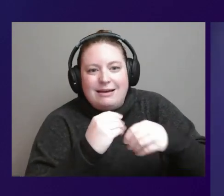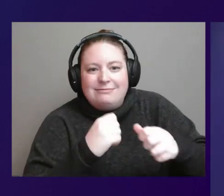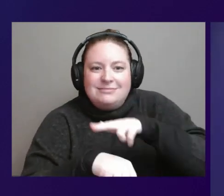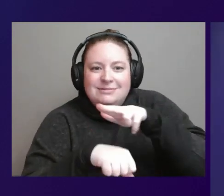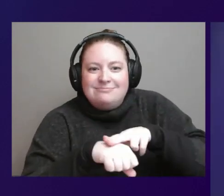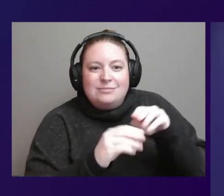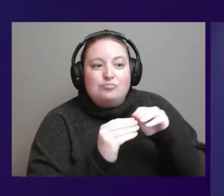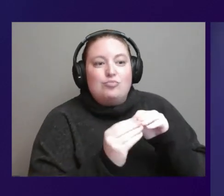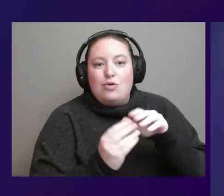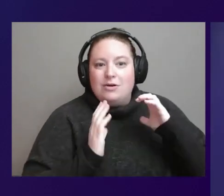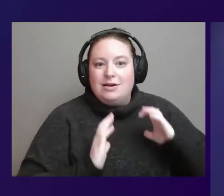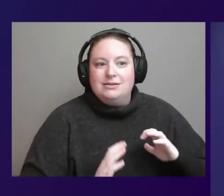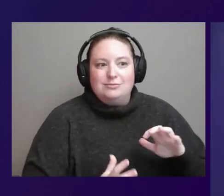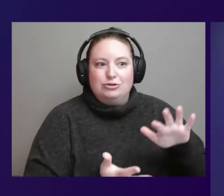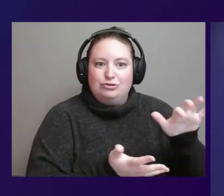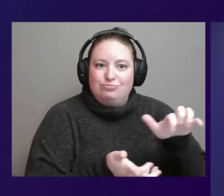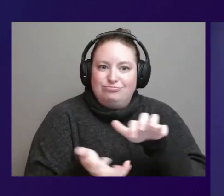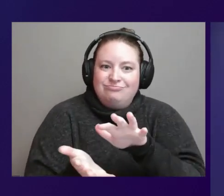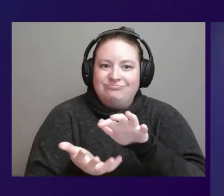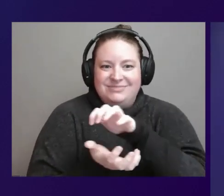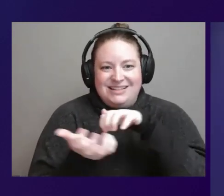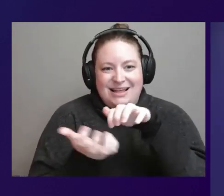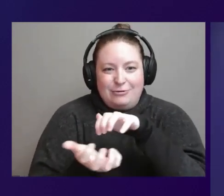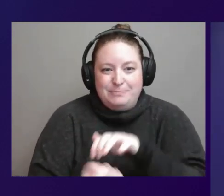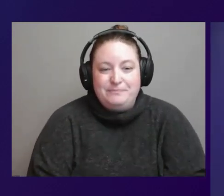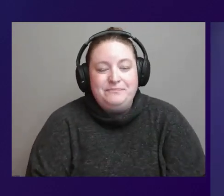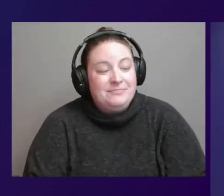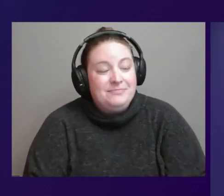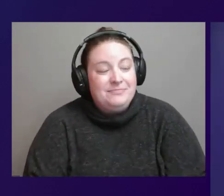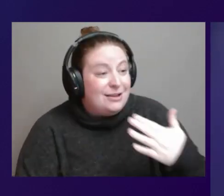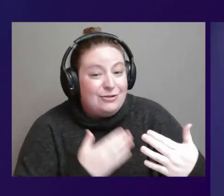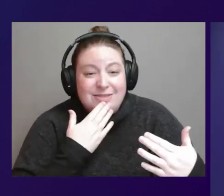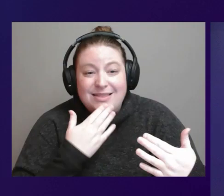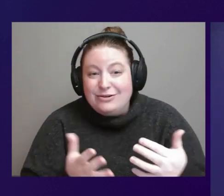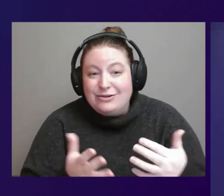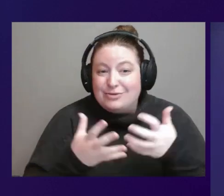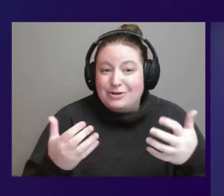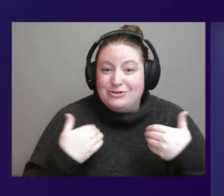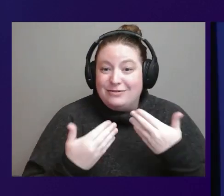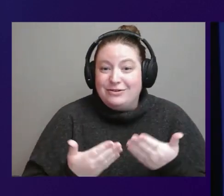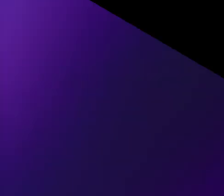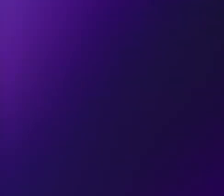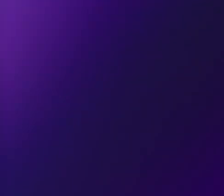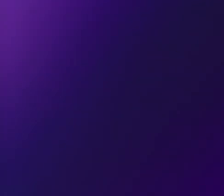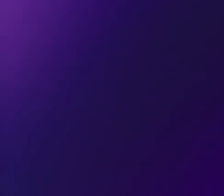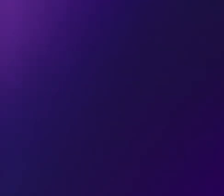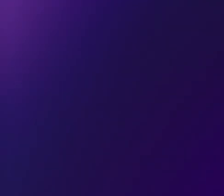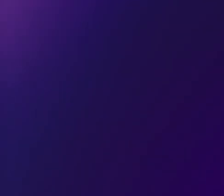Yeah, it's been an exciting journey. Yep. Well, thank you. Great to have you. Thank you very much, Andy. Yep. We'll see you next year. See ya.